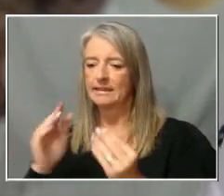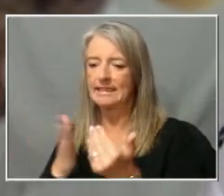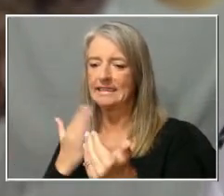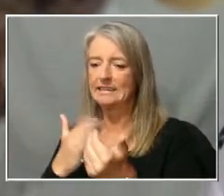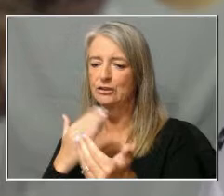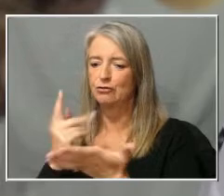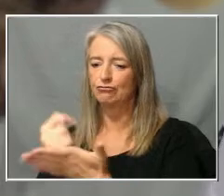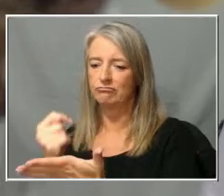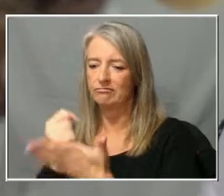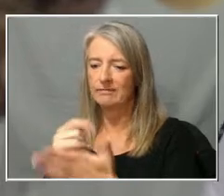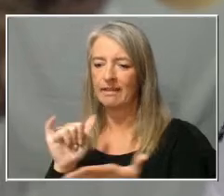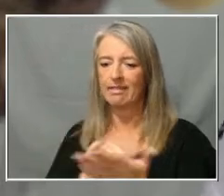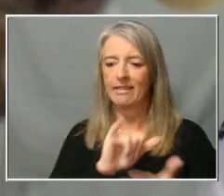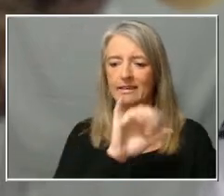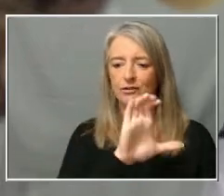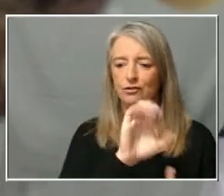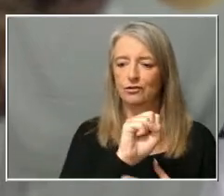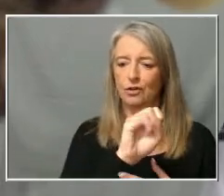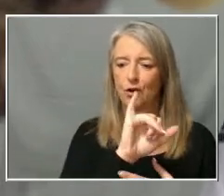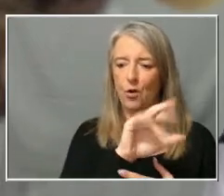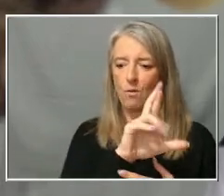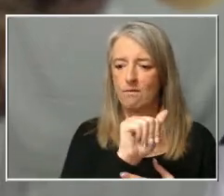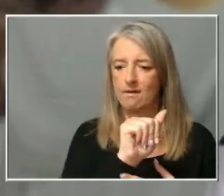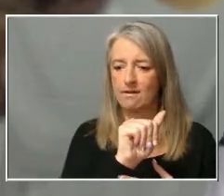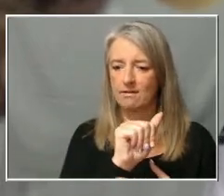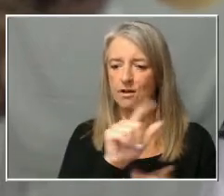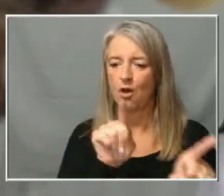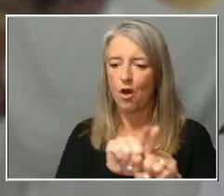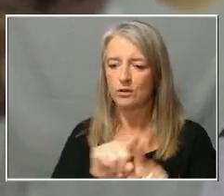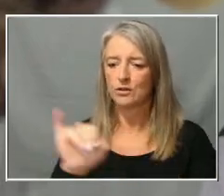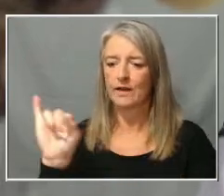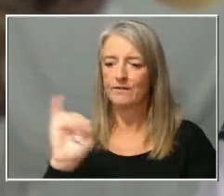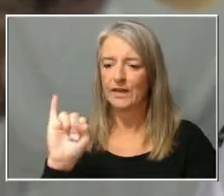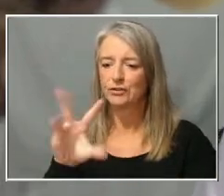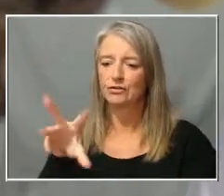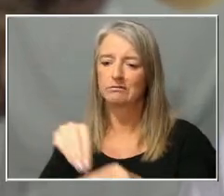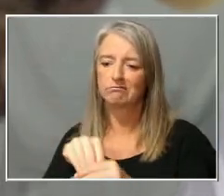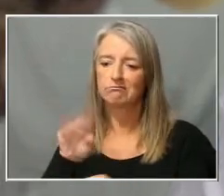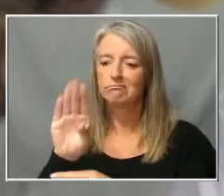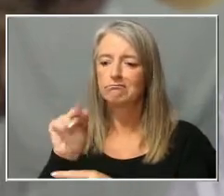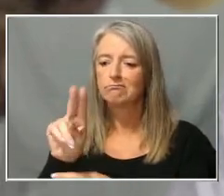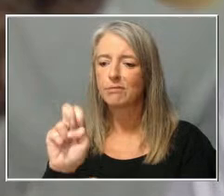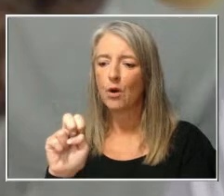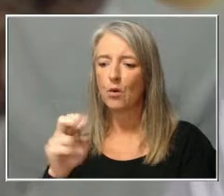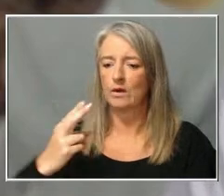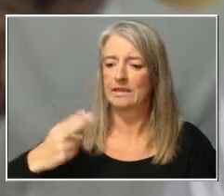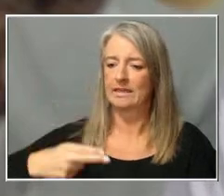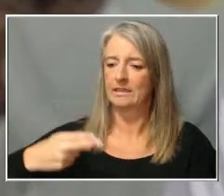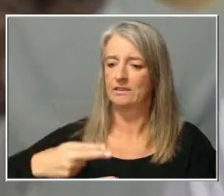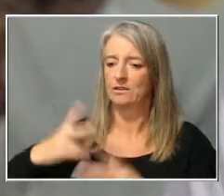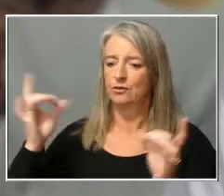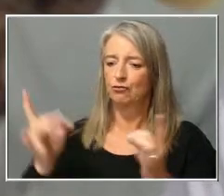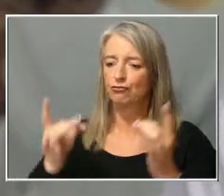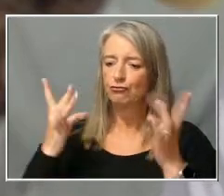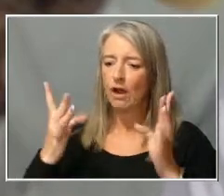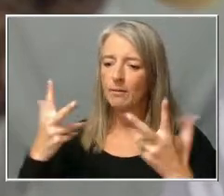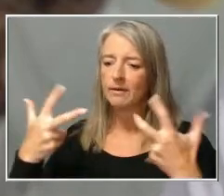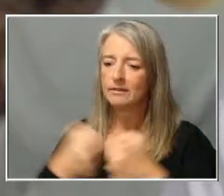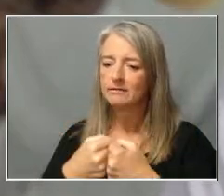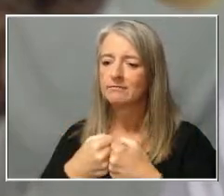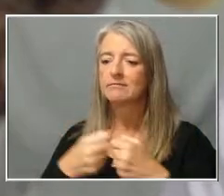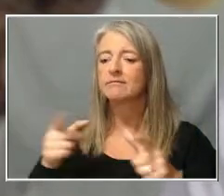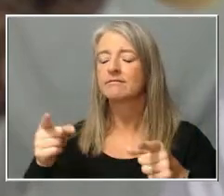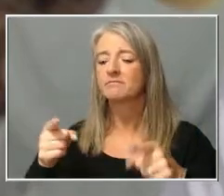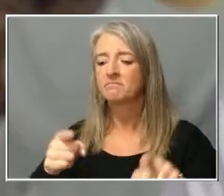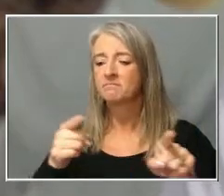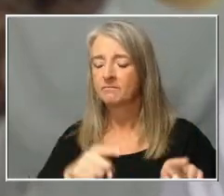Ewing sarcoma. But also infection of bone. And with this prior history of the trauma, we always think about infection. Infection